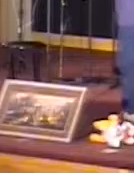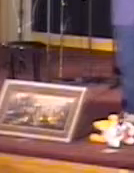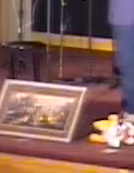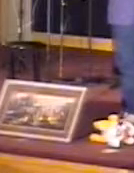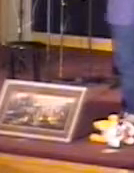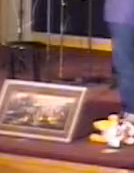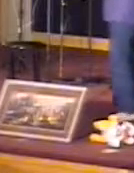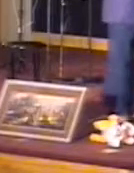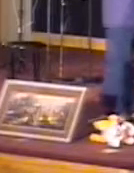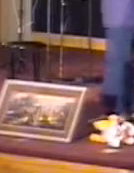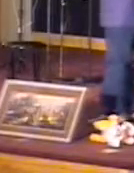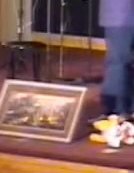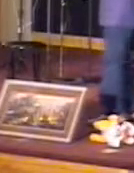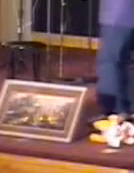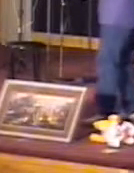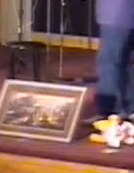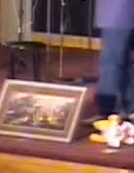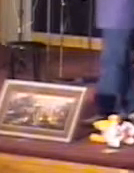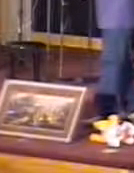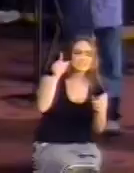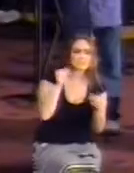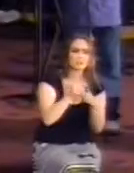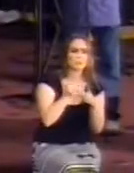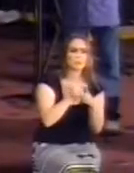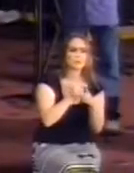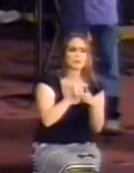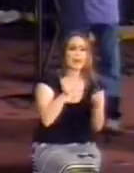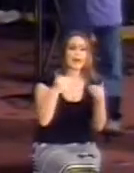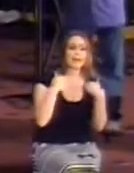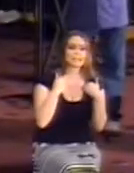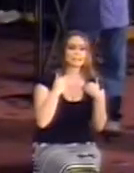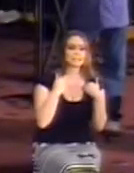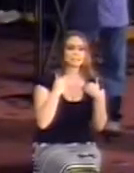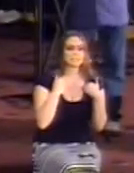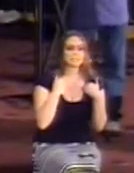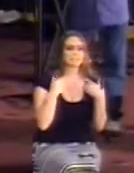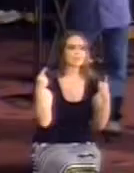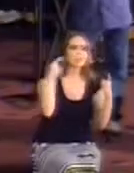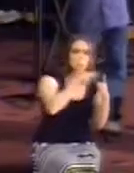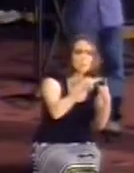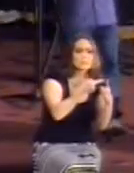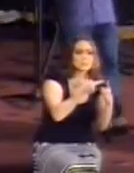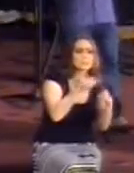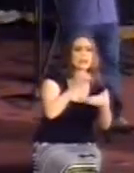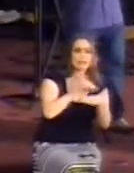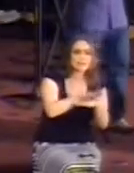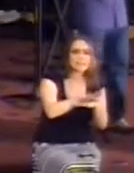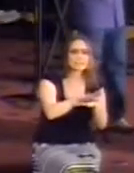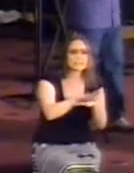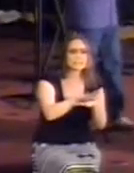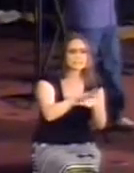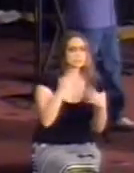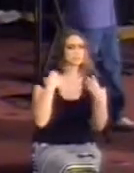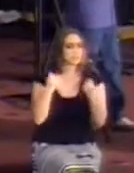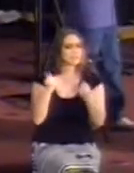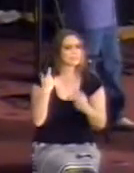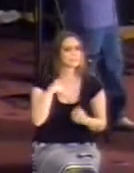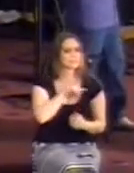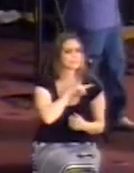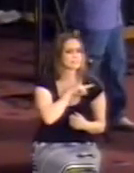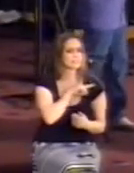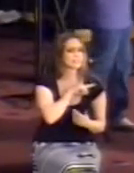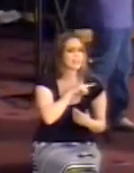read? It has a purpose. It has an effect. It has a drive. It convicts us and it strengthens us.